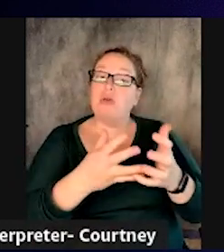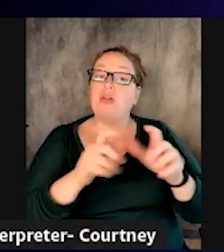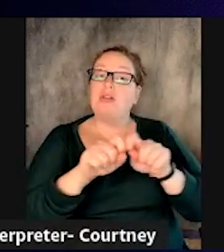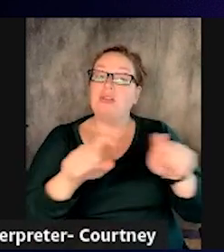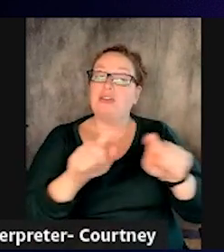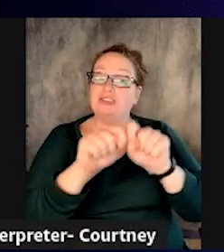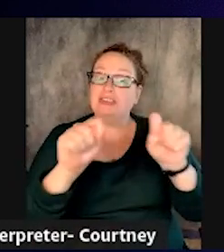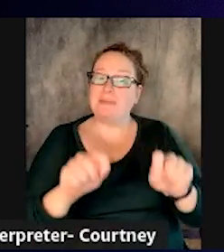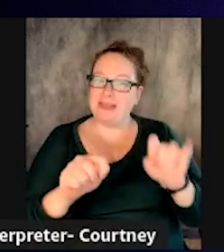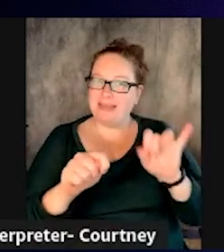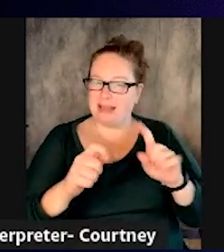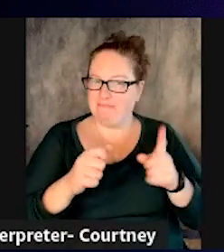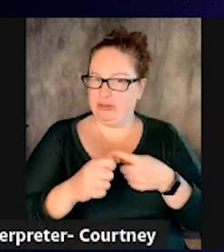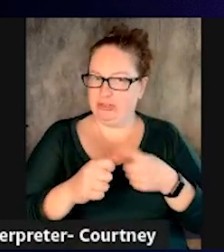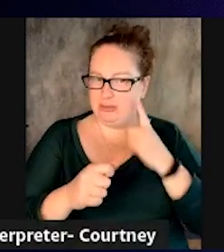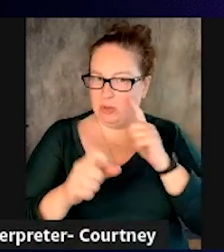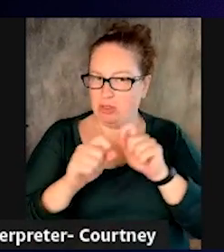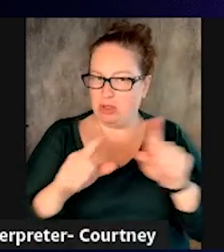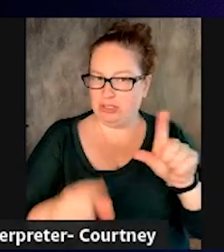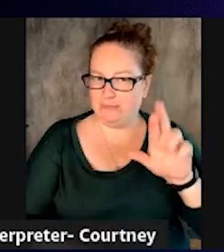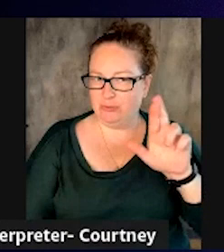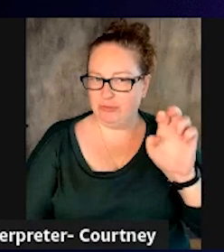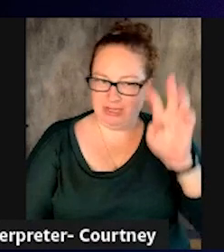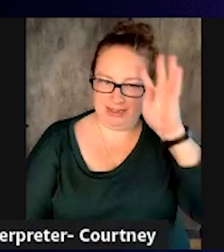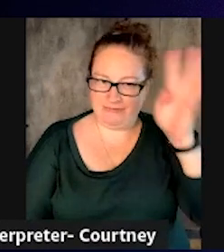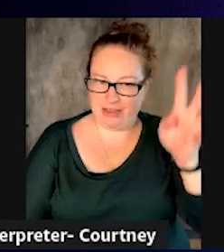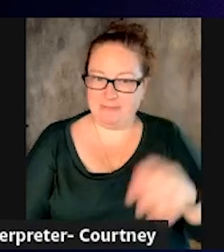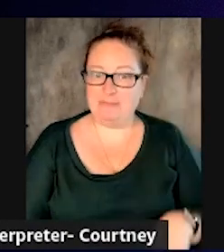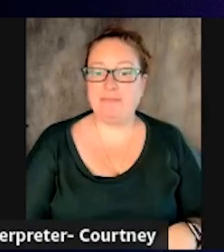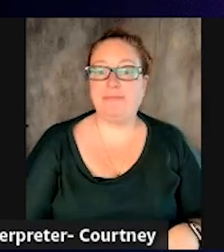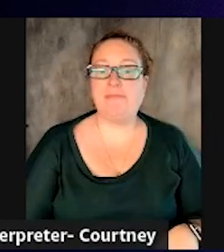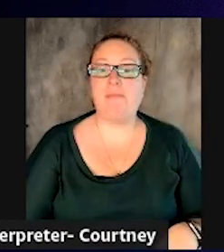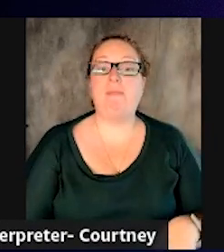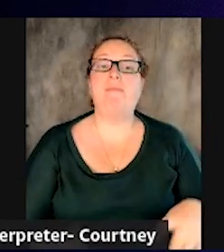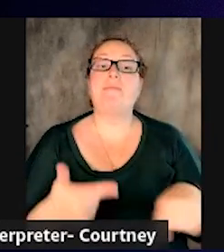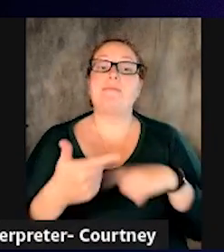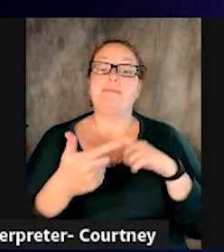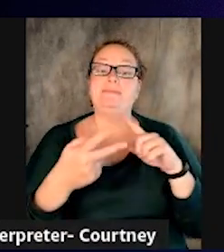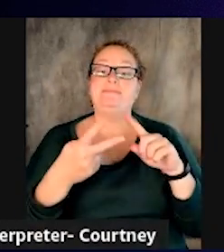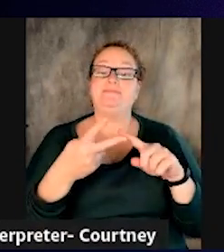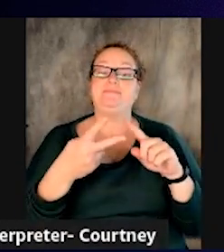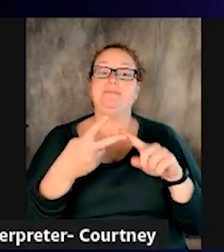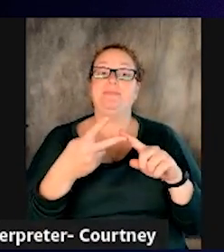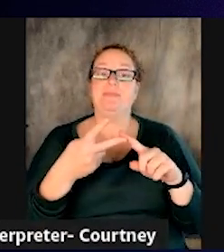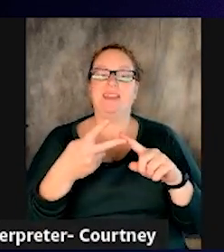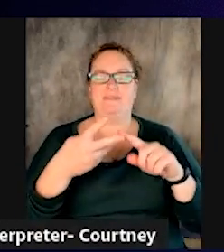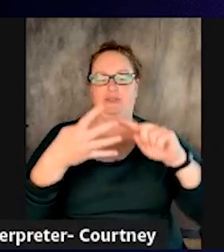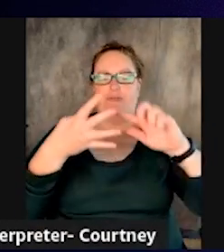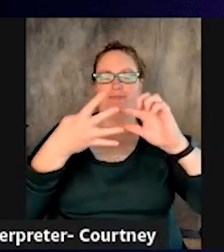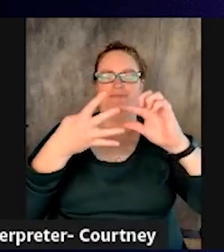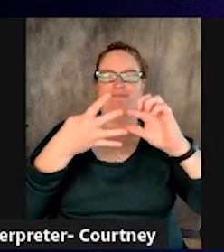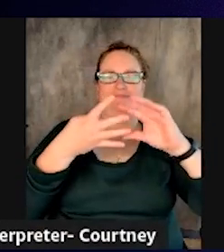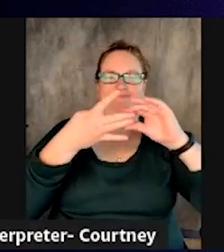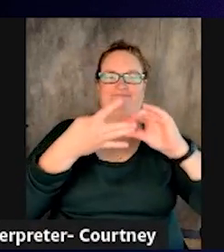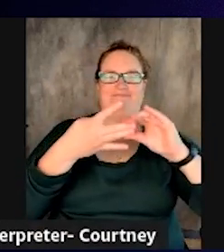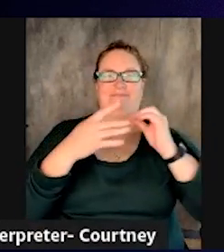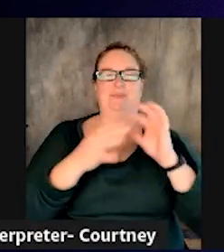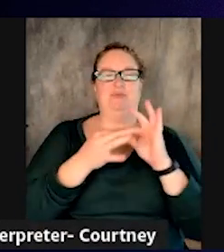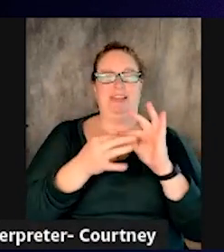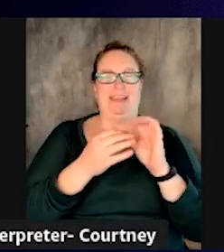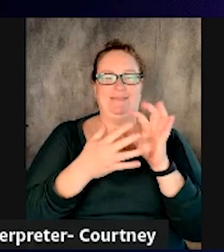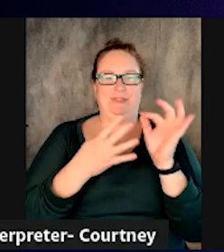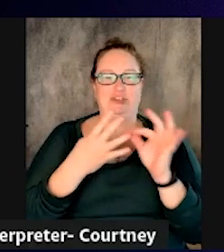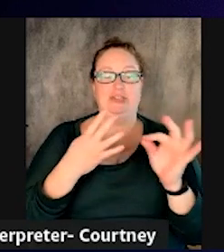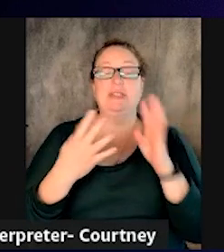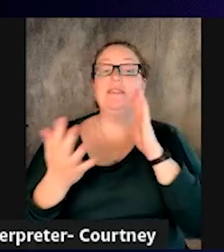that we're launching at re:Invent. Beyond that, we're launching 2 related features. When our customers migrate servers